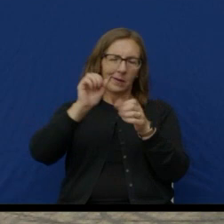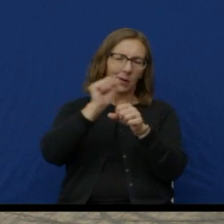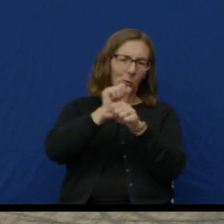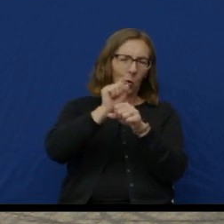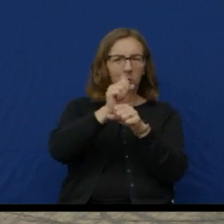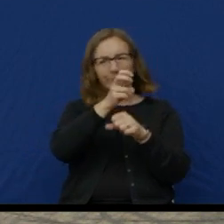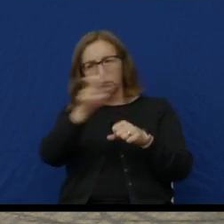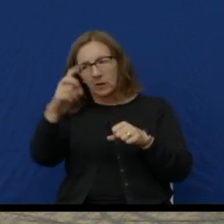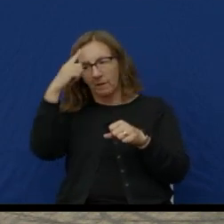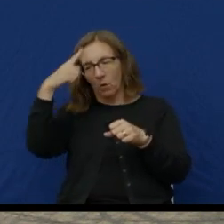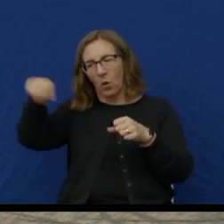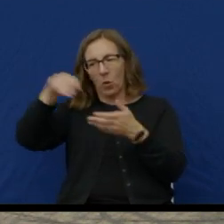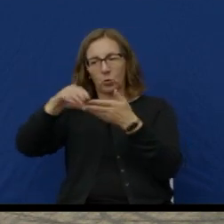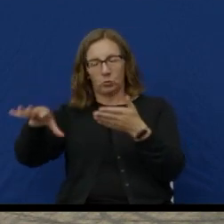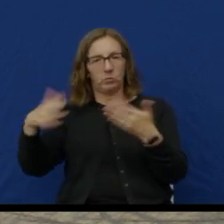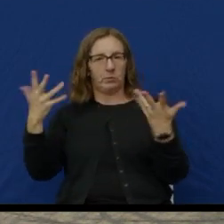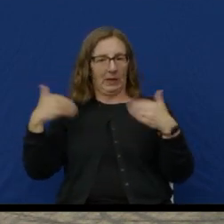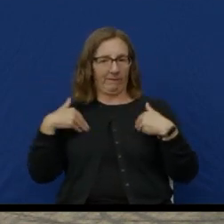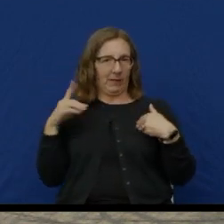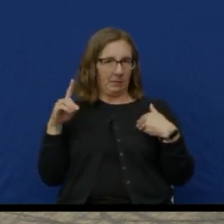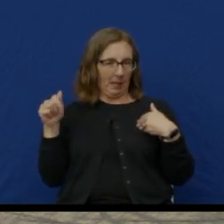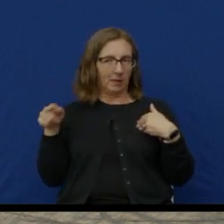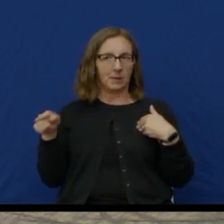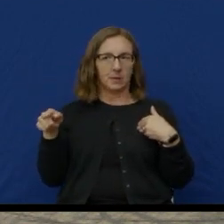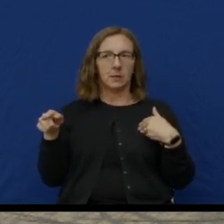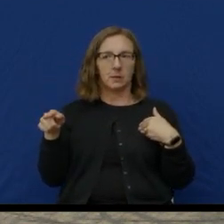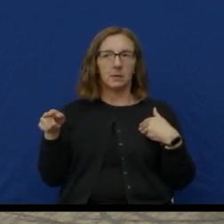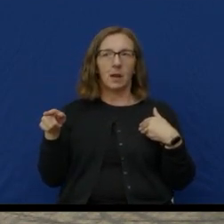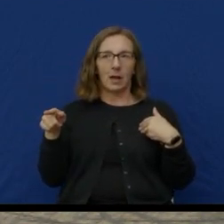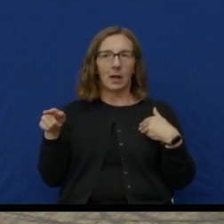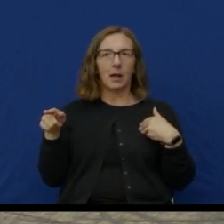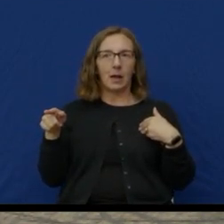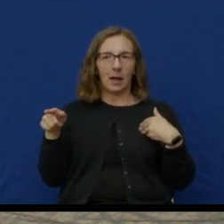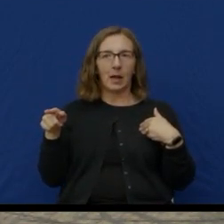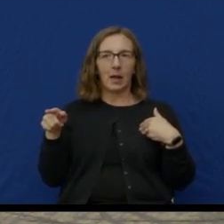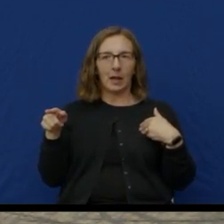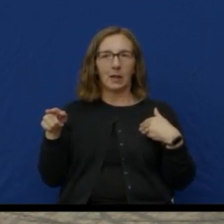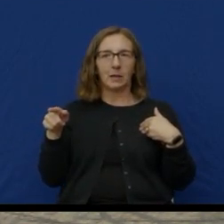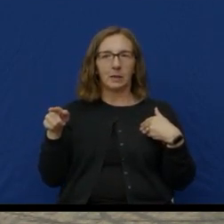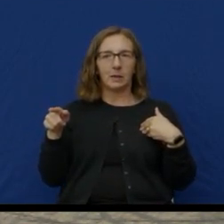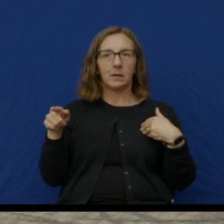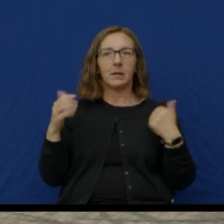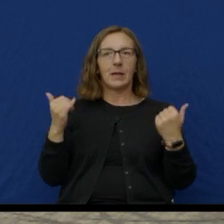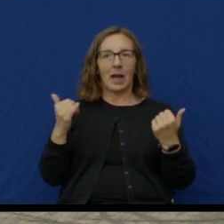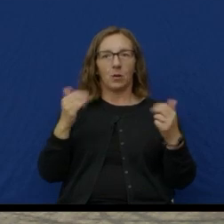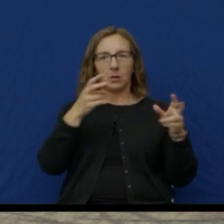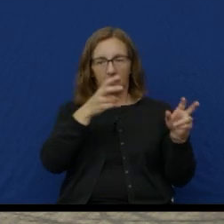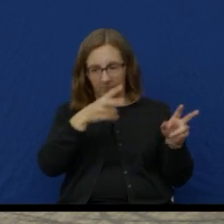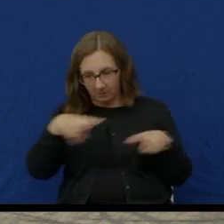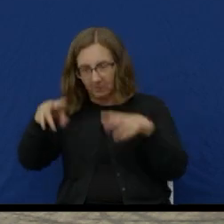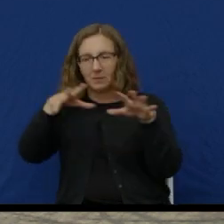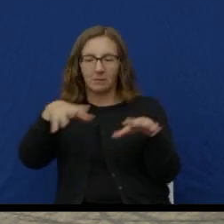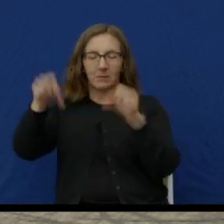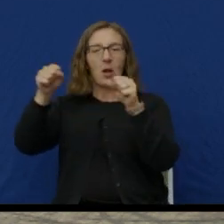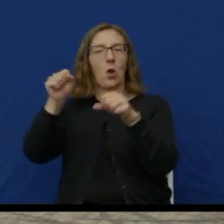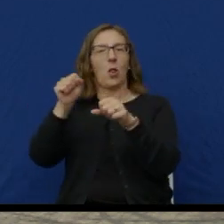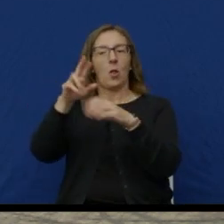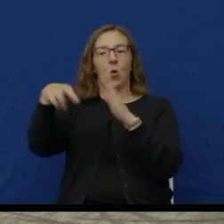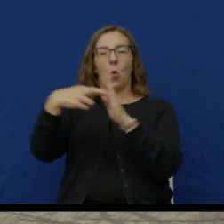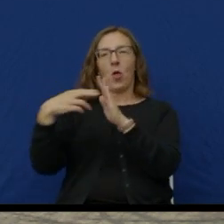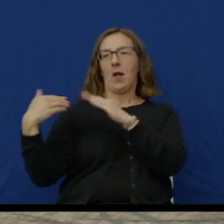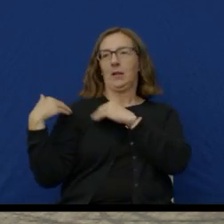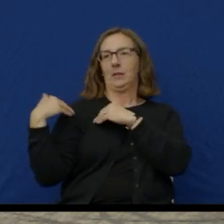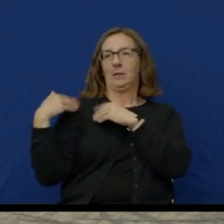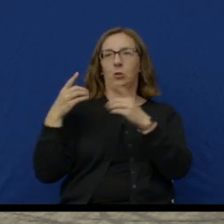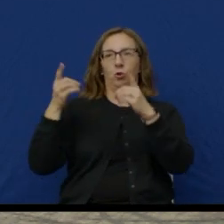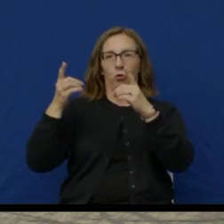doing for students with disabilities, and has continued that work and is now stepping into the role as director. And